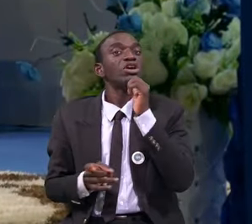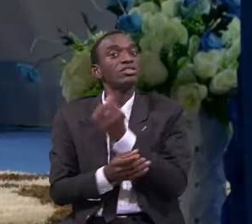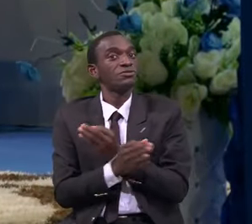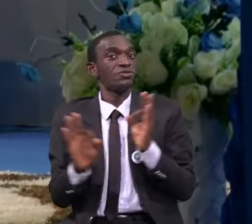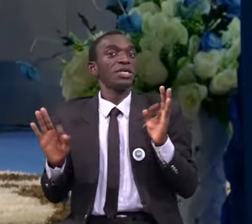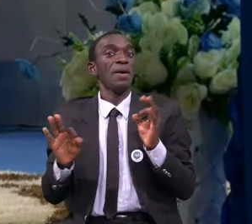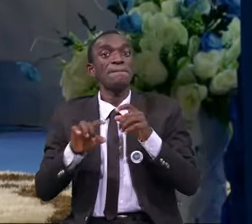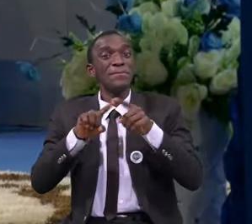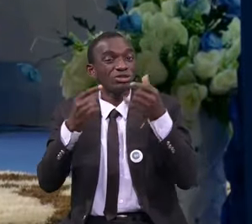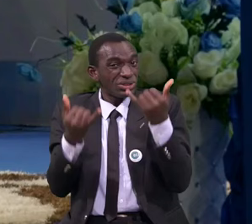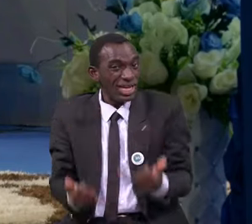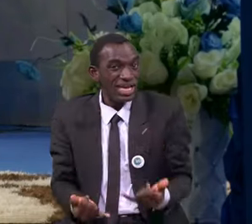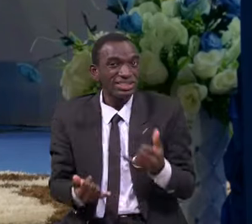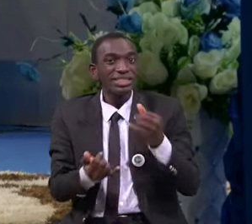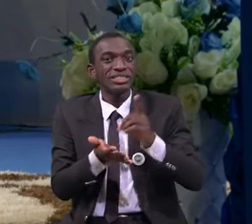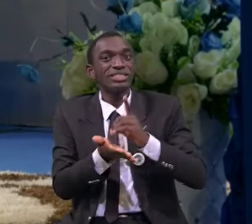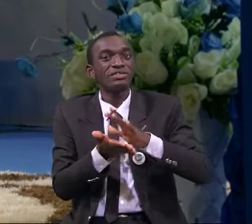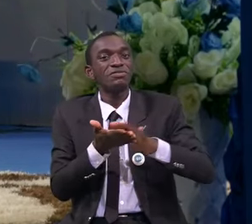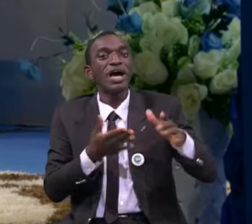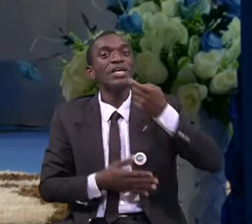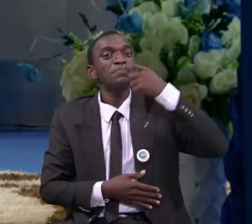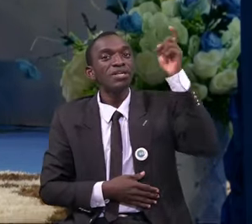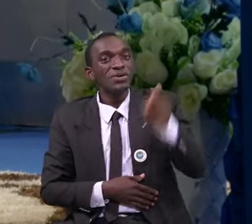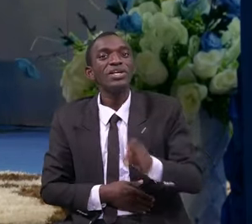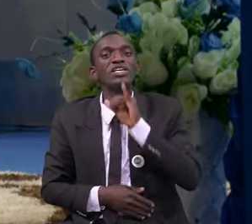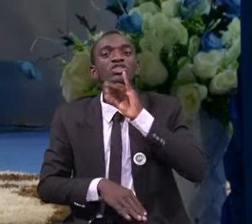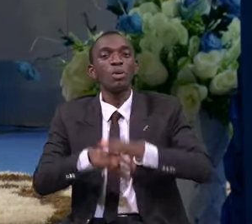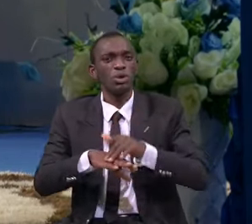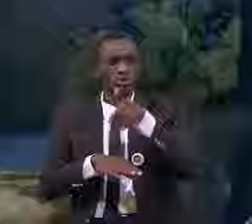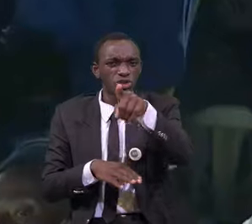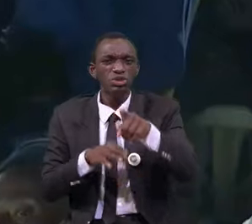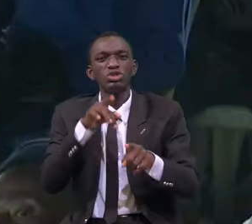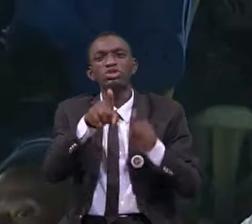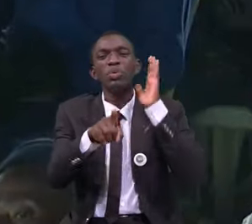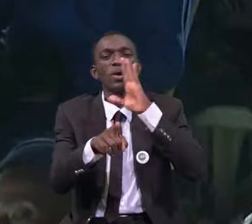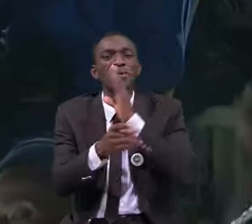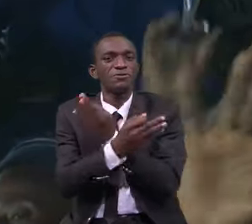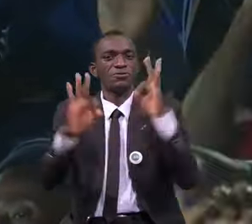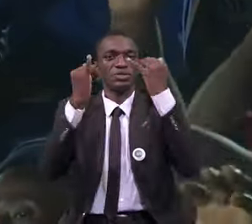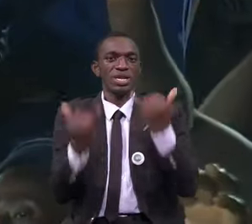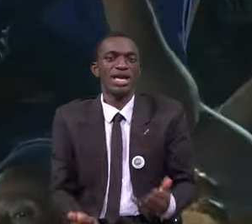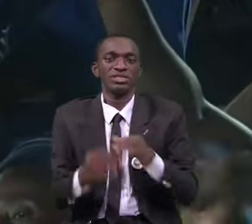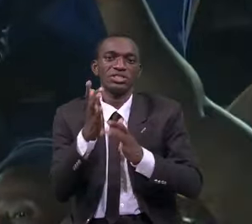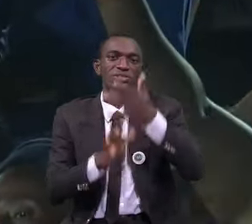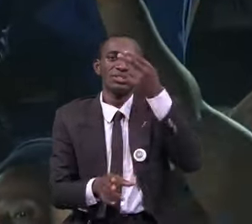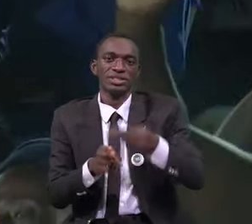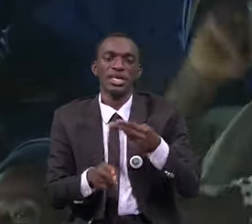the divine decree is upon you. You will be free tonight.